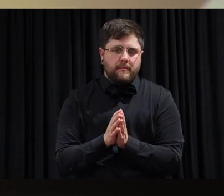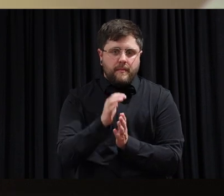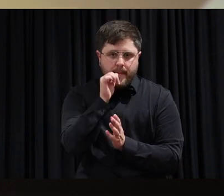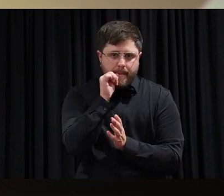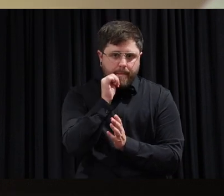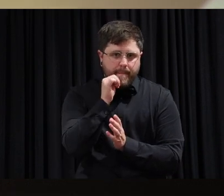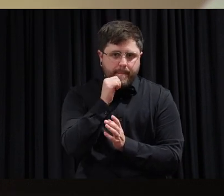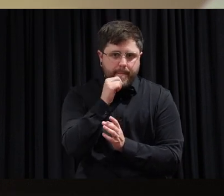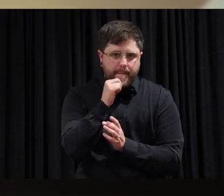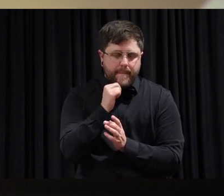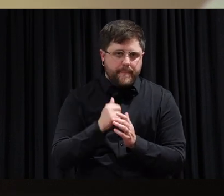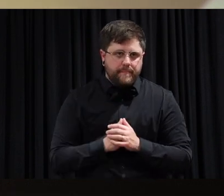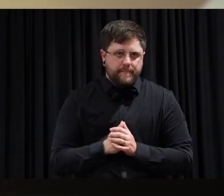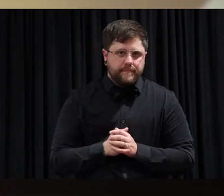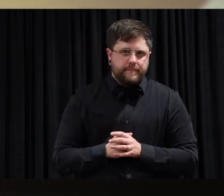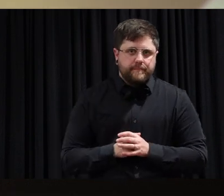let's see.